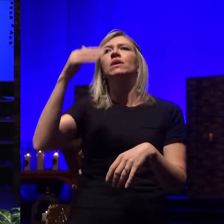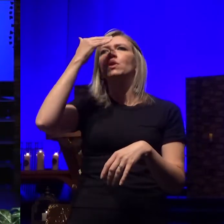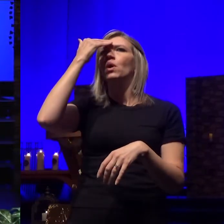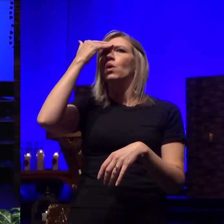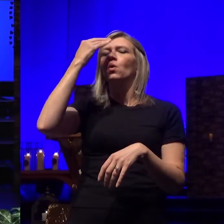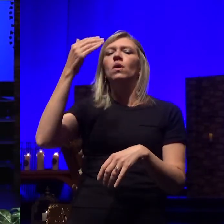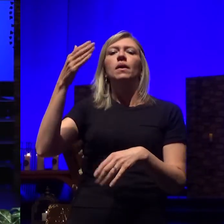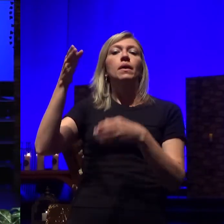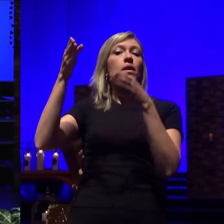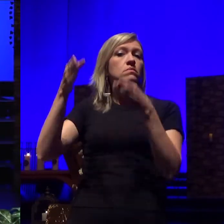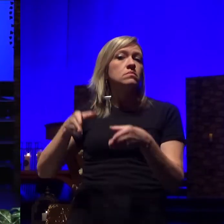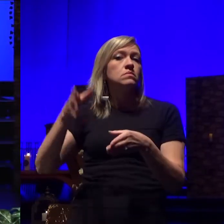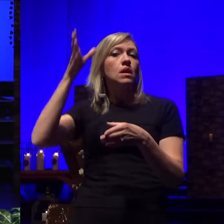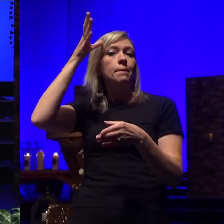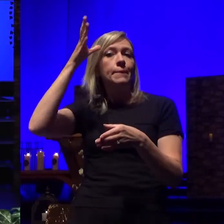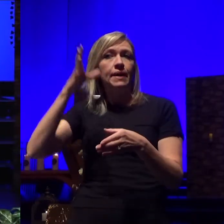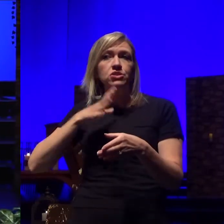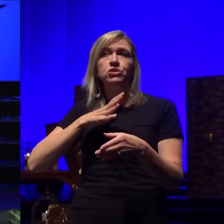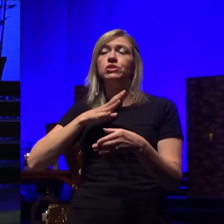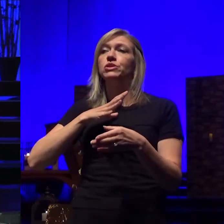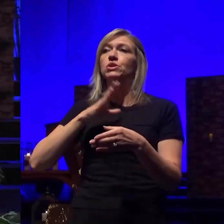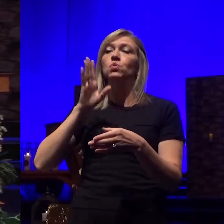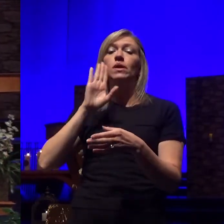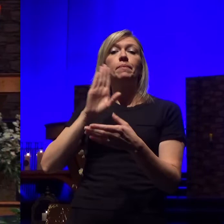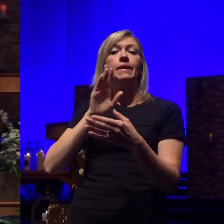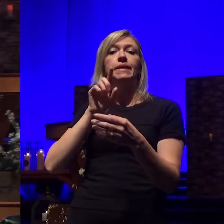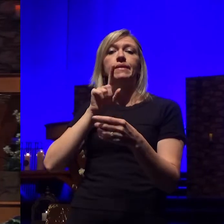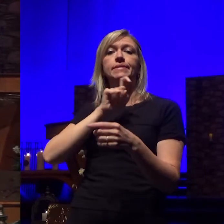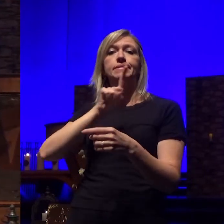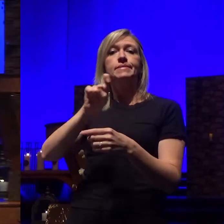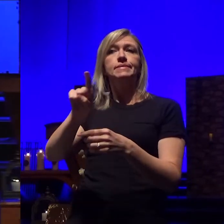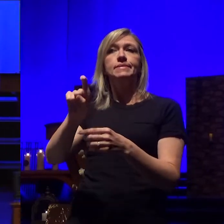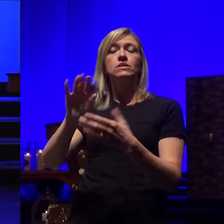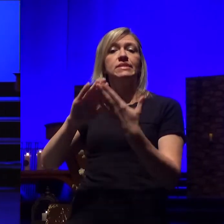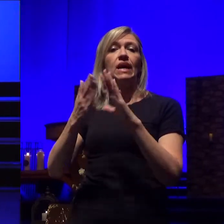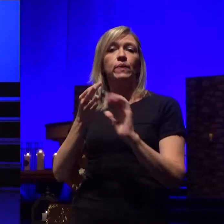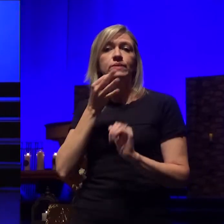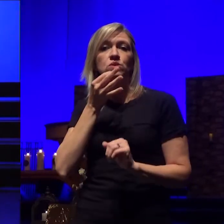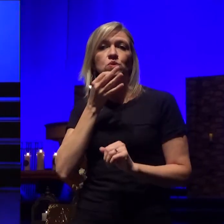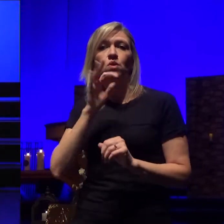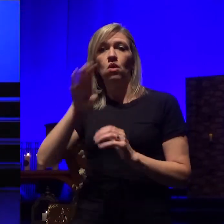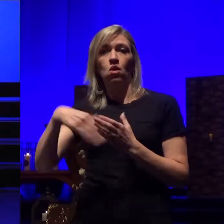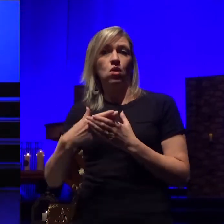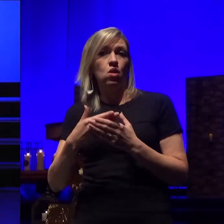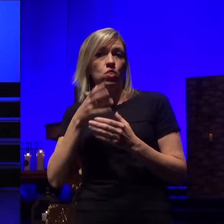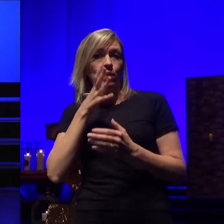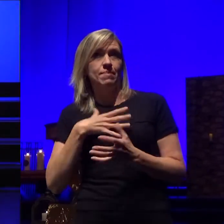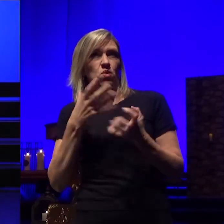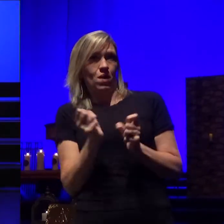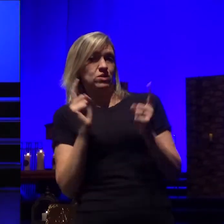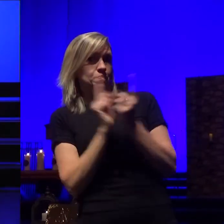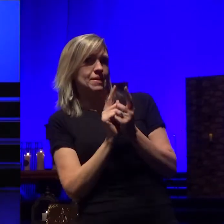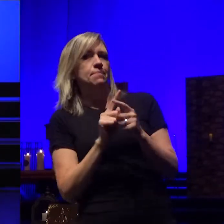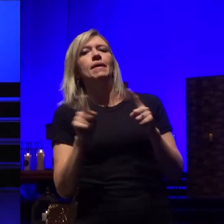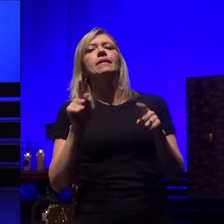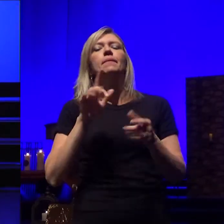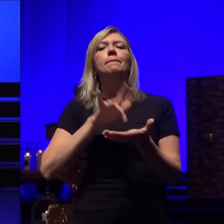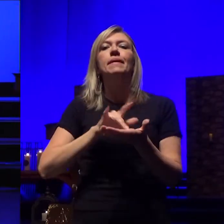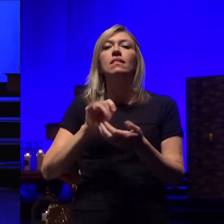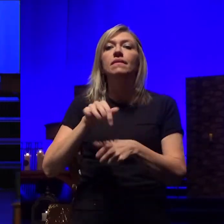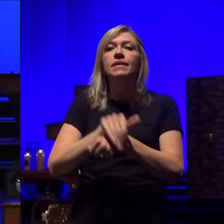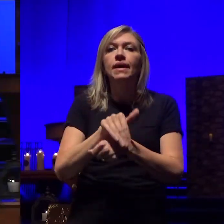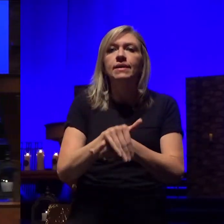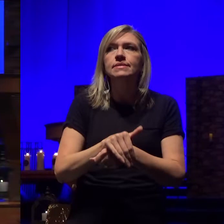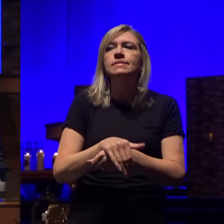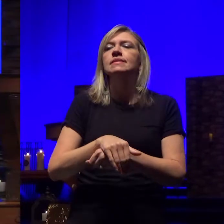or a very eligible bachelor is going to be coming into town, and they all want to greet him, but he's coming in the middle of the night. So they all get